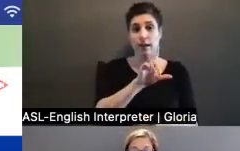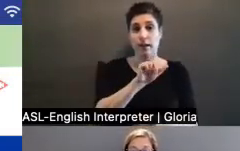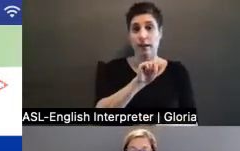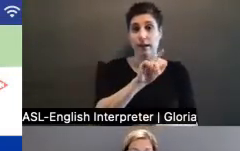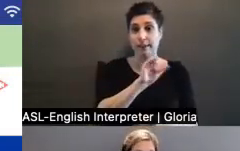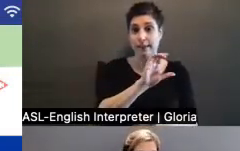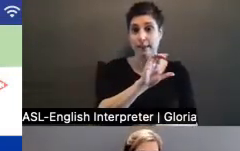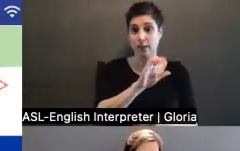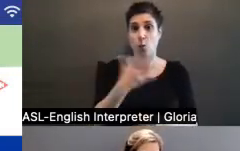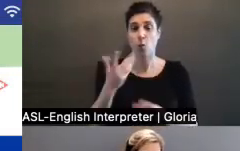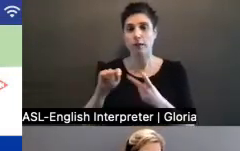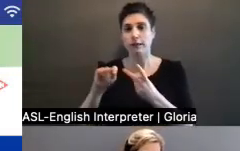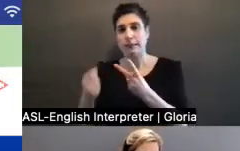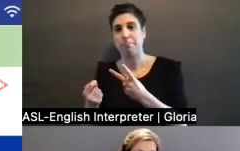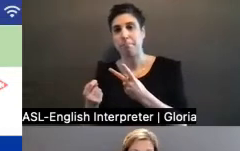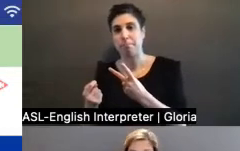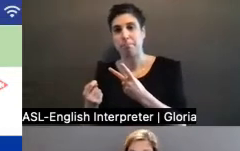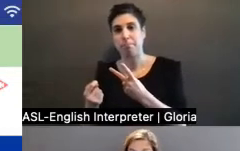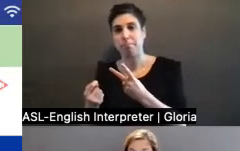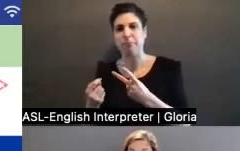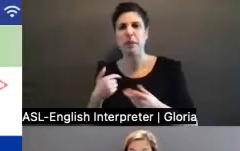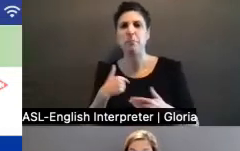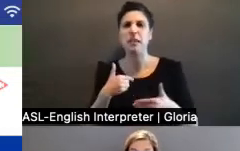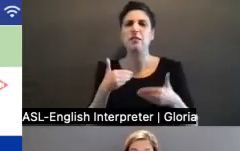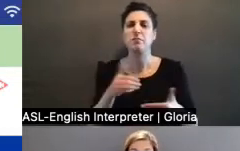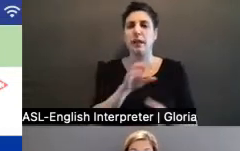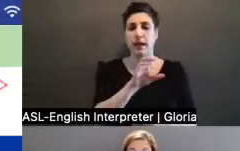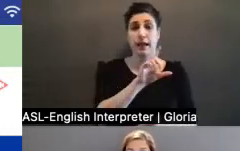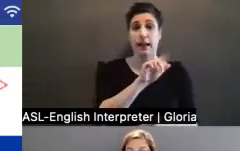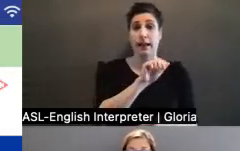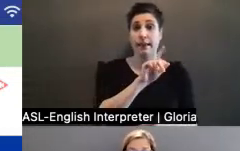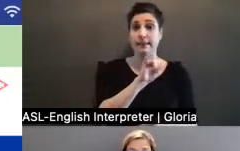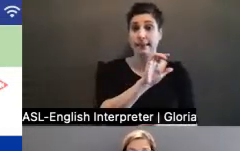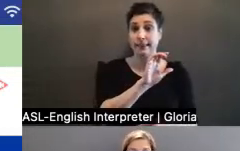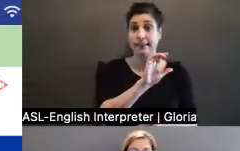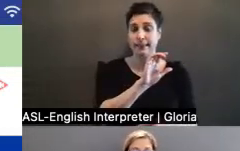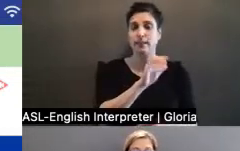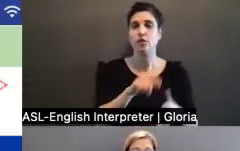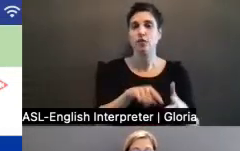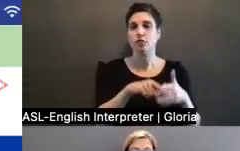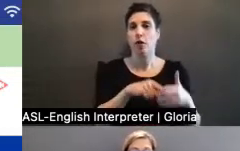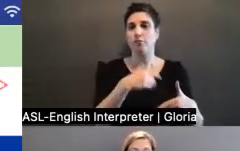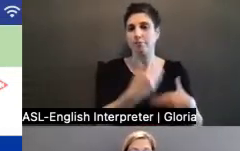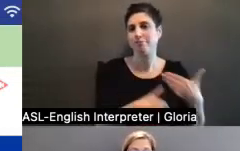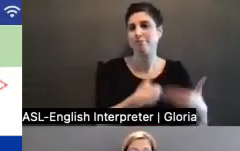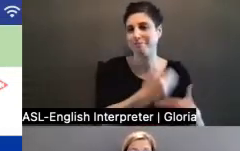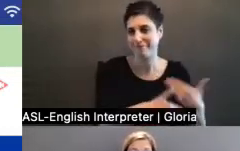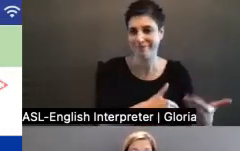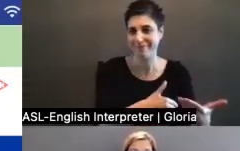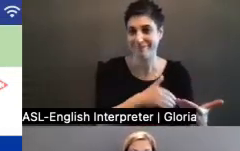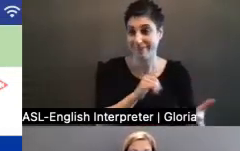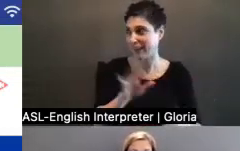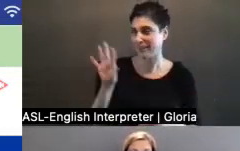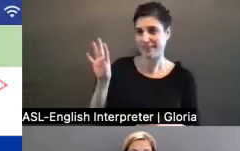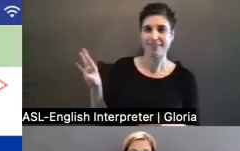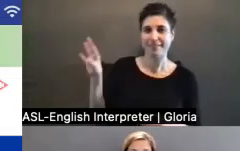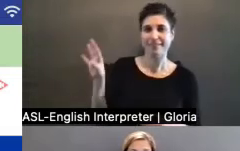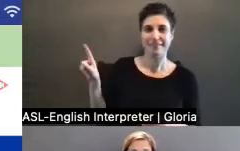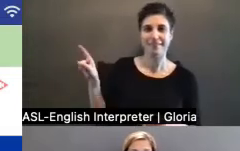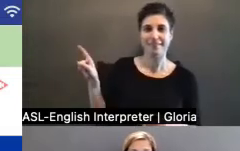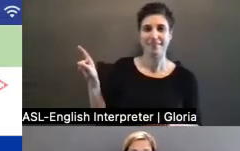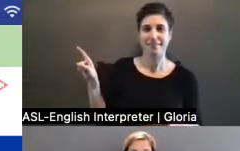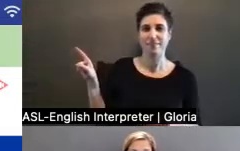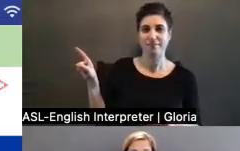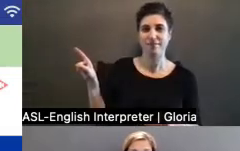well. But I'm just going to go with the classic mode and start it. So that's where I'm going to get the information on how I can share